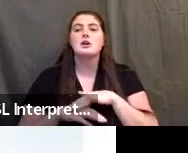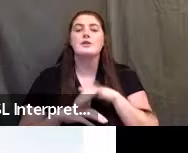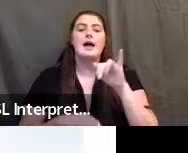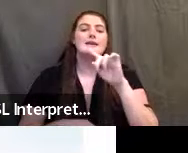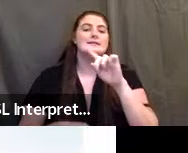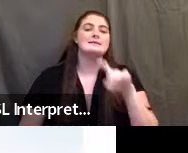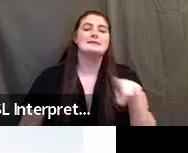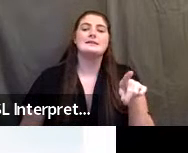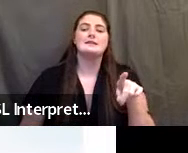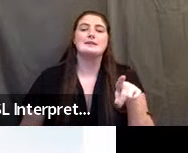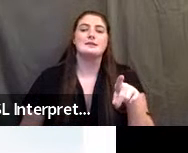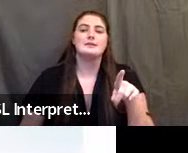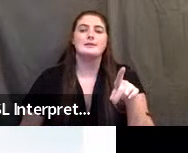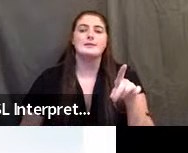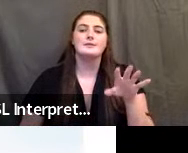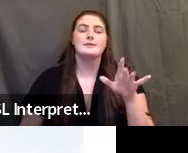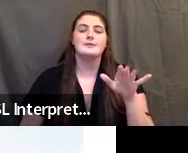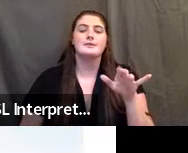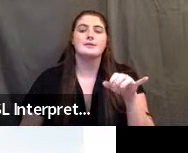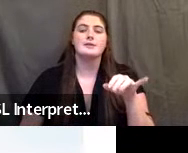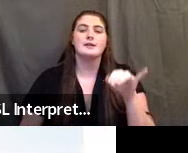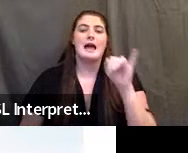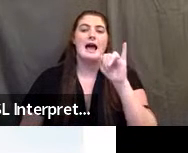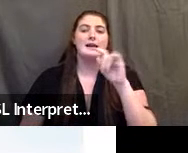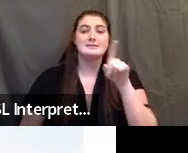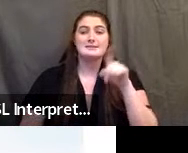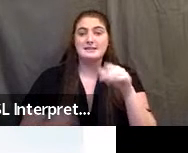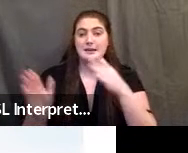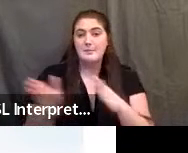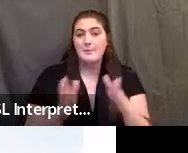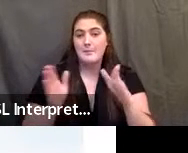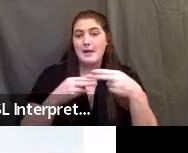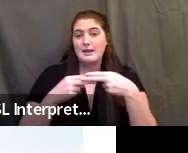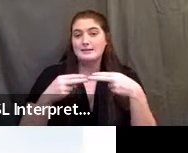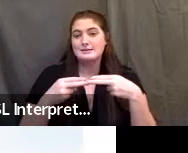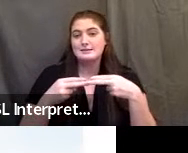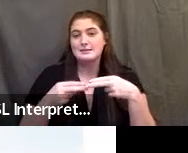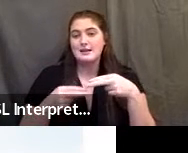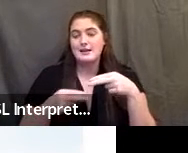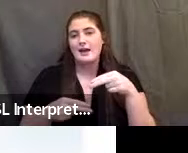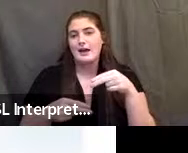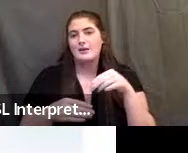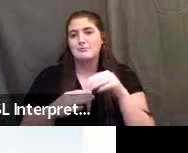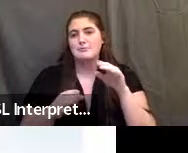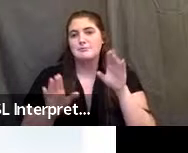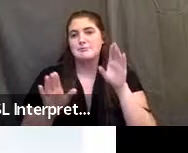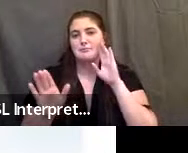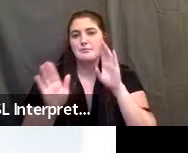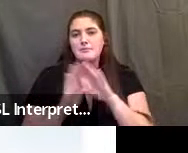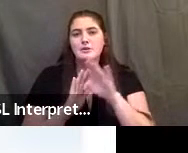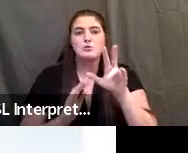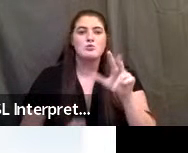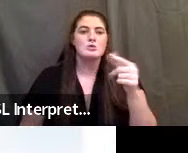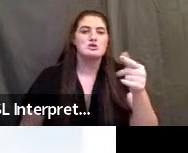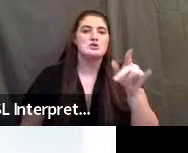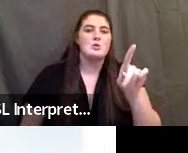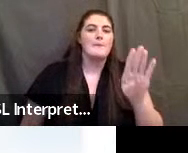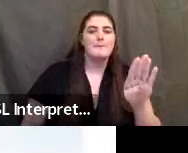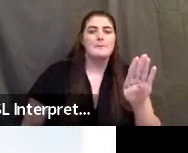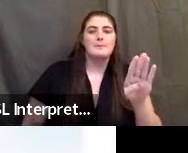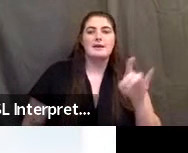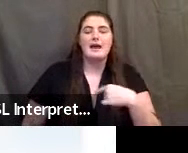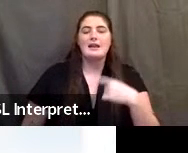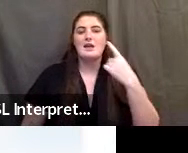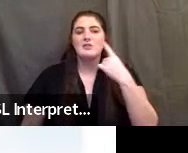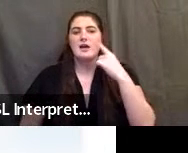IZ. There was an IZ planning slide in Exhibit 33G1B, and I thought it was giving me